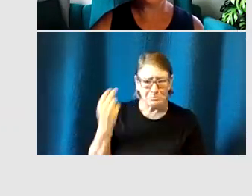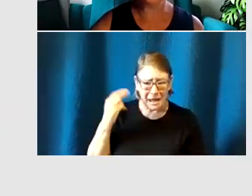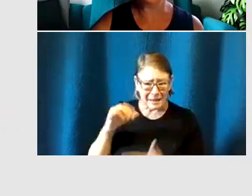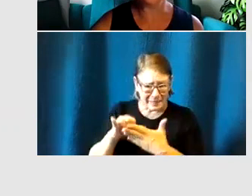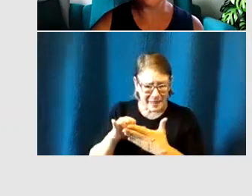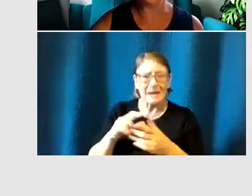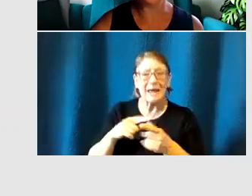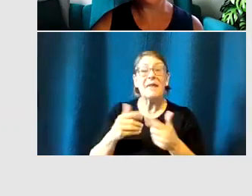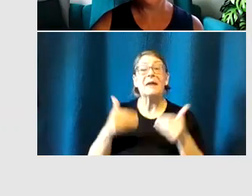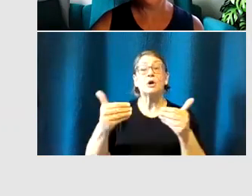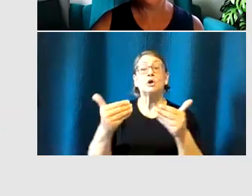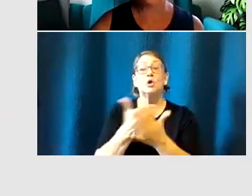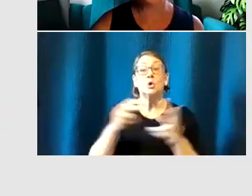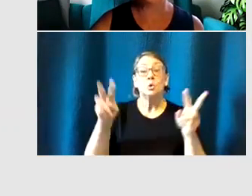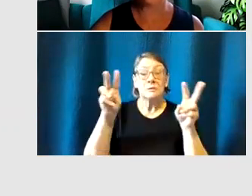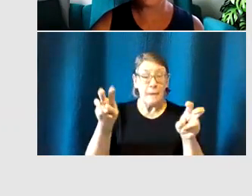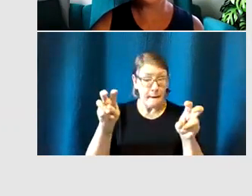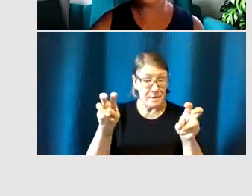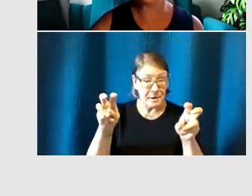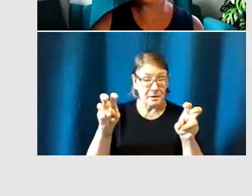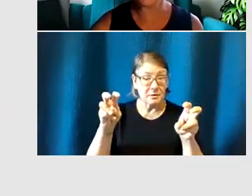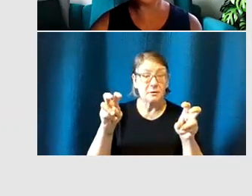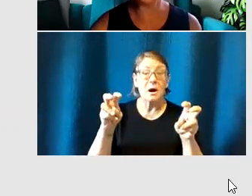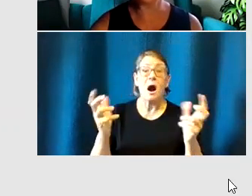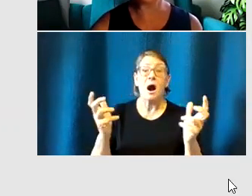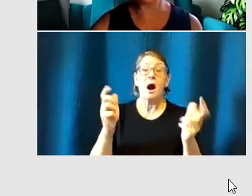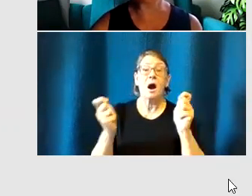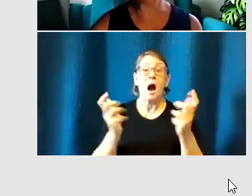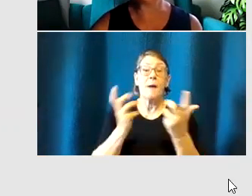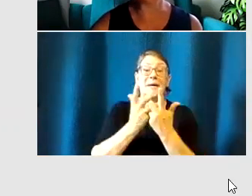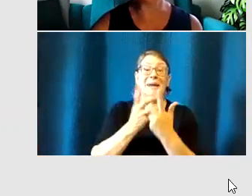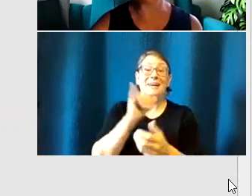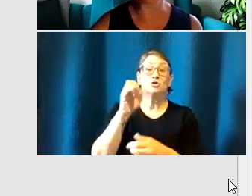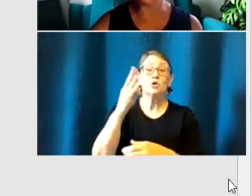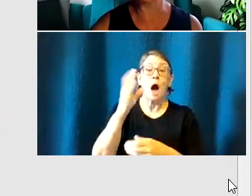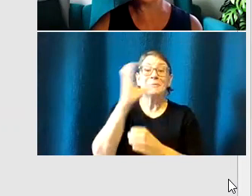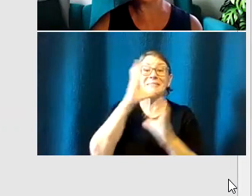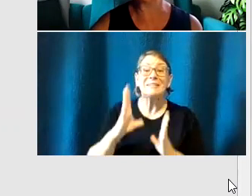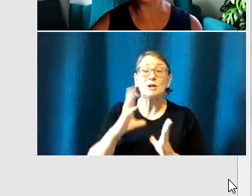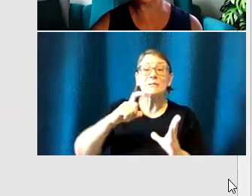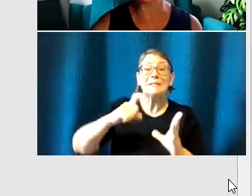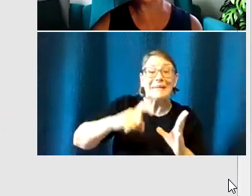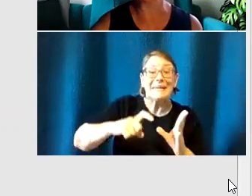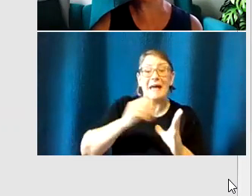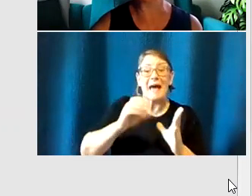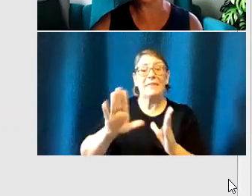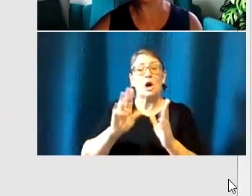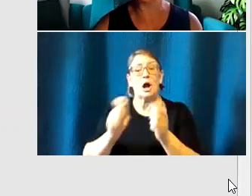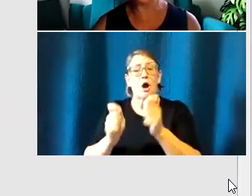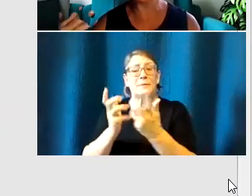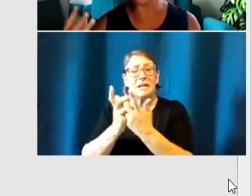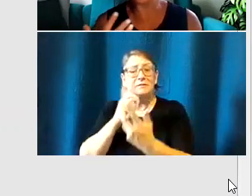Then on to a new topic of accommodating job seekers' needs in relations to job fairs and the hiring